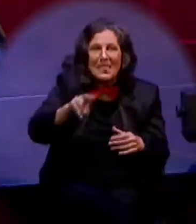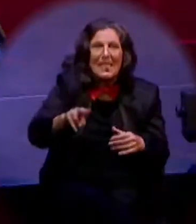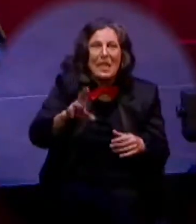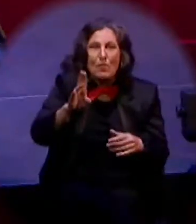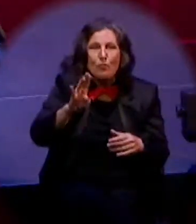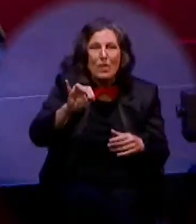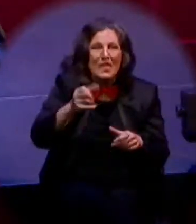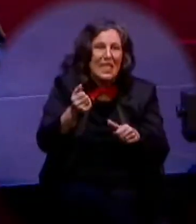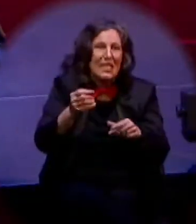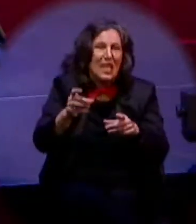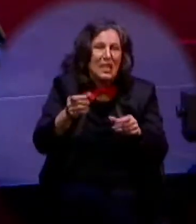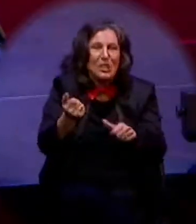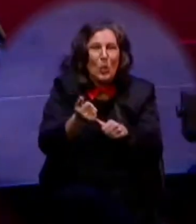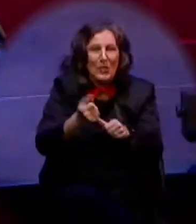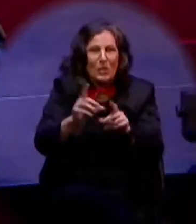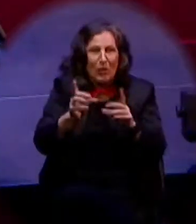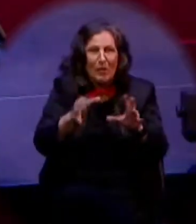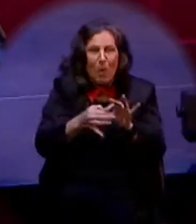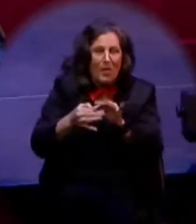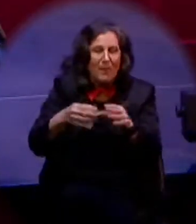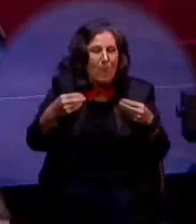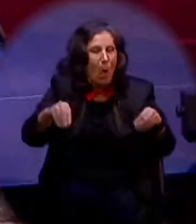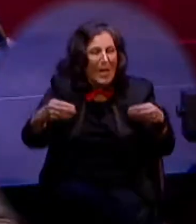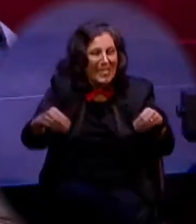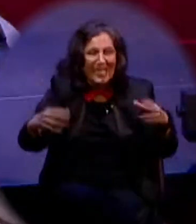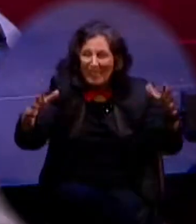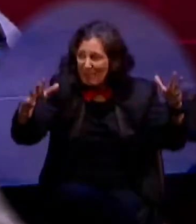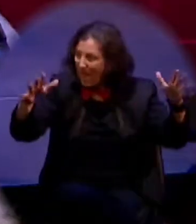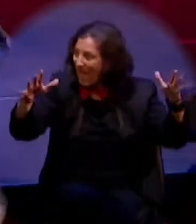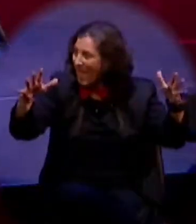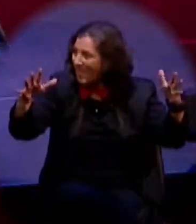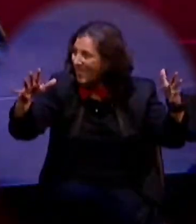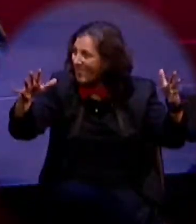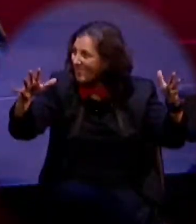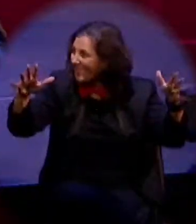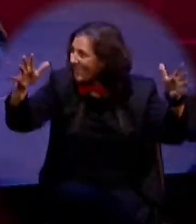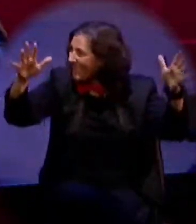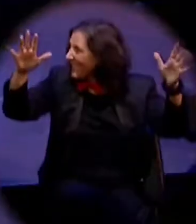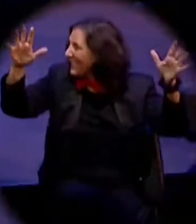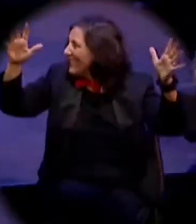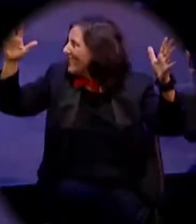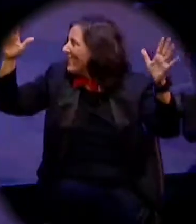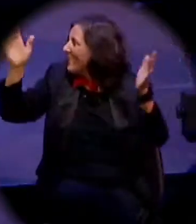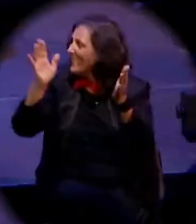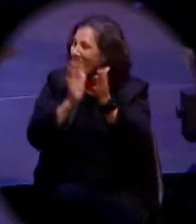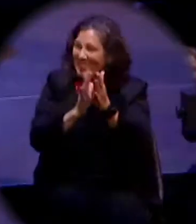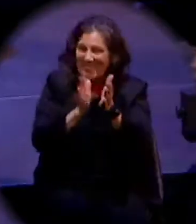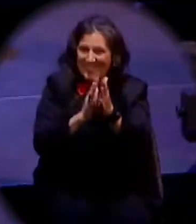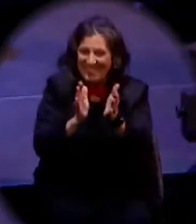Bricks Associate Director of Partnerships and Marketing. Give them a round of applause. Elise.